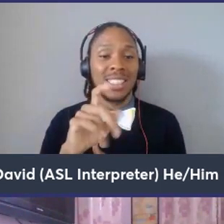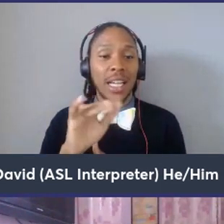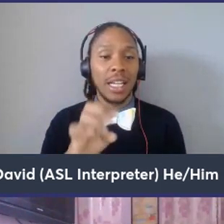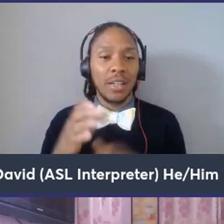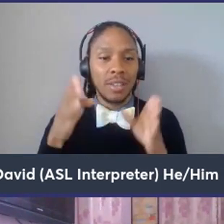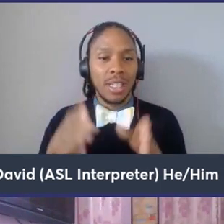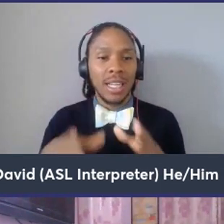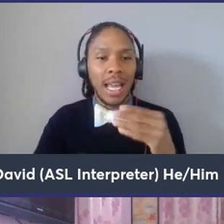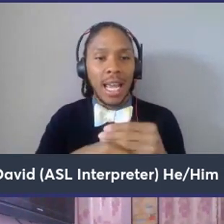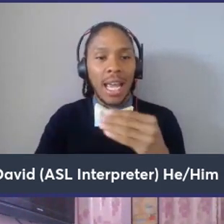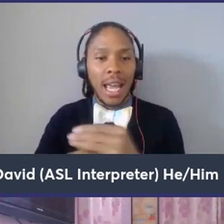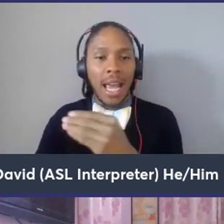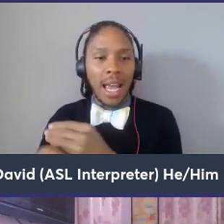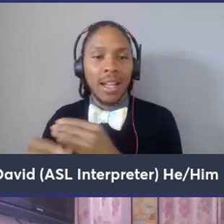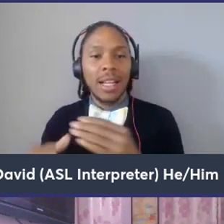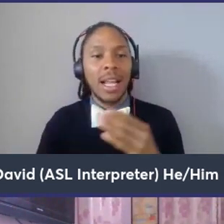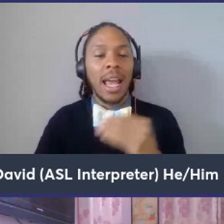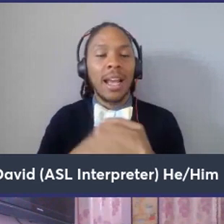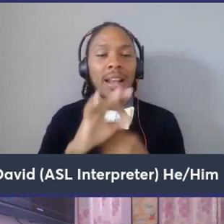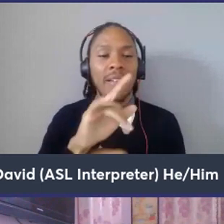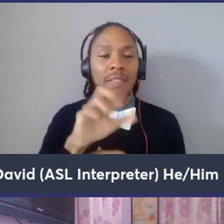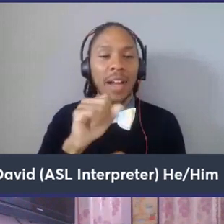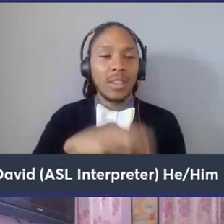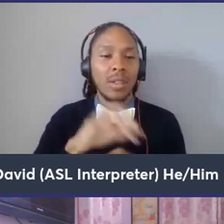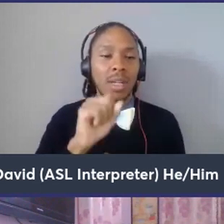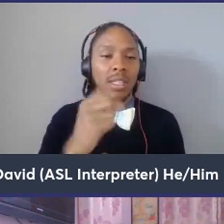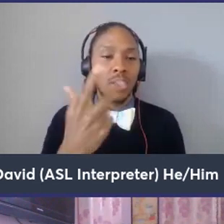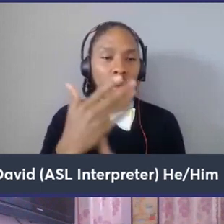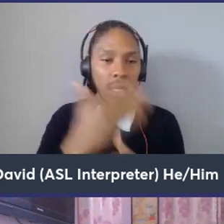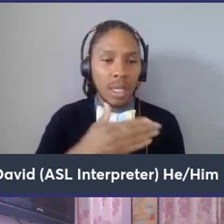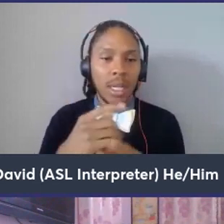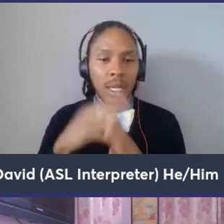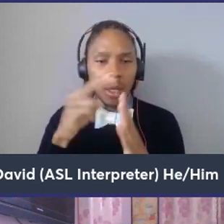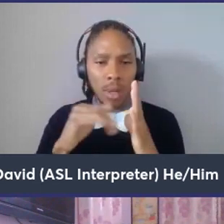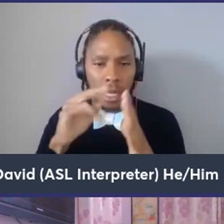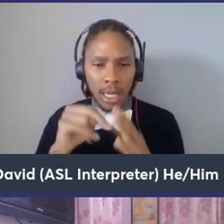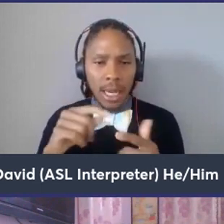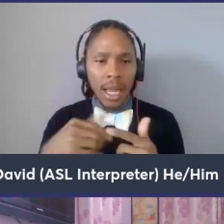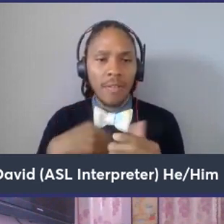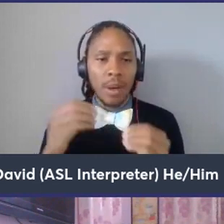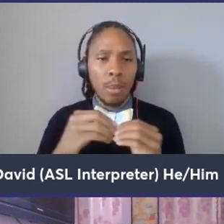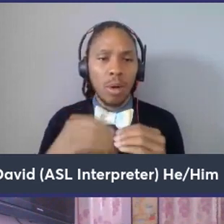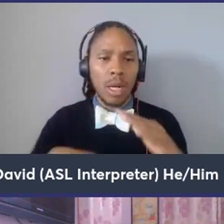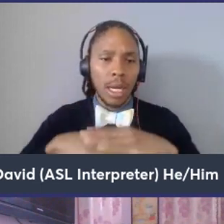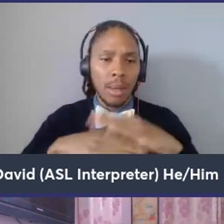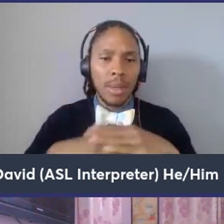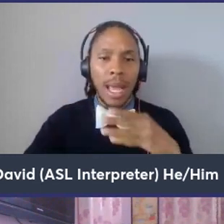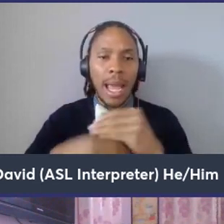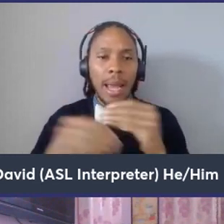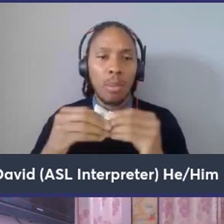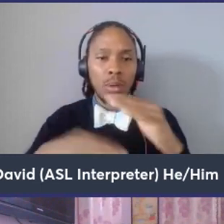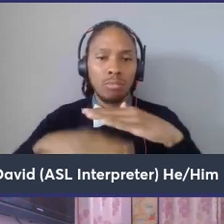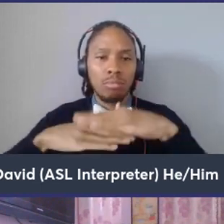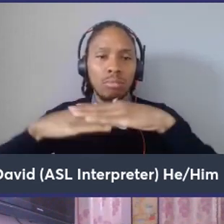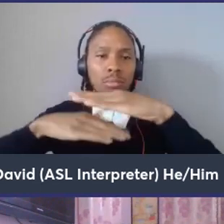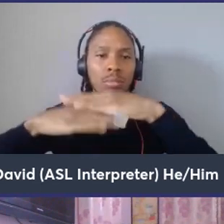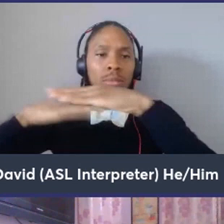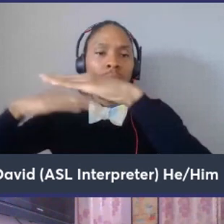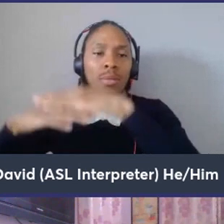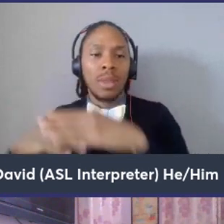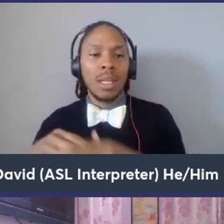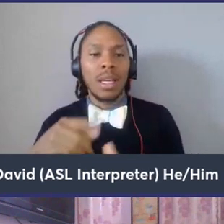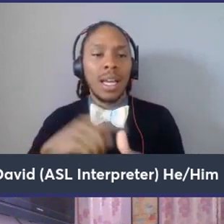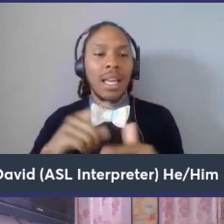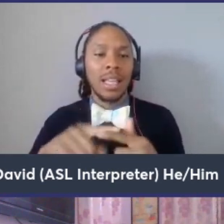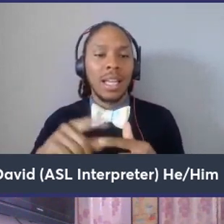So it went and listed files on S3, started reading those in. As it decided it needed more capacity, it added more capacity, and it'll spin those executors